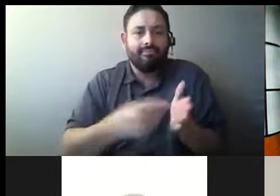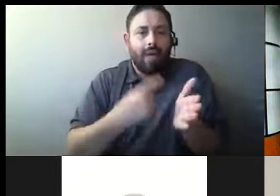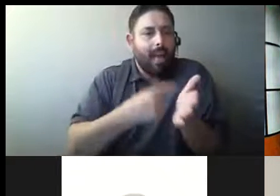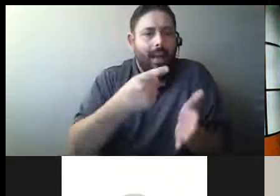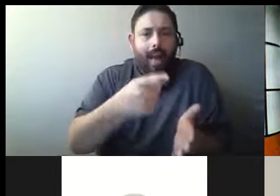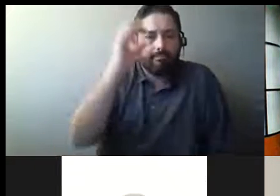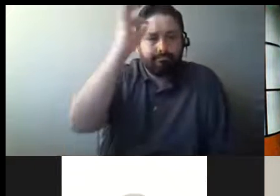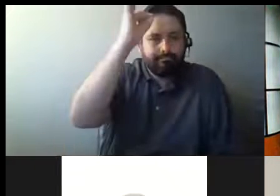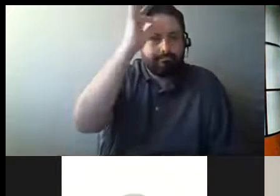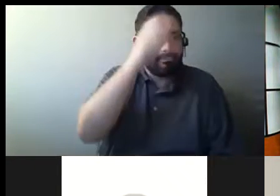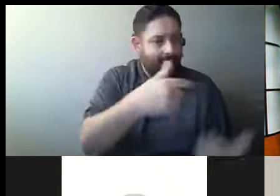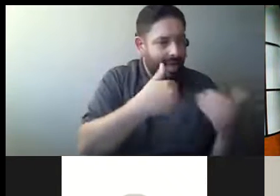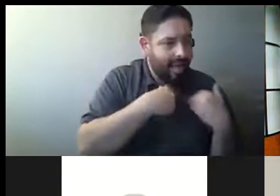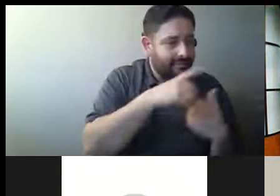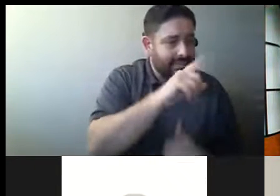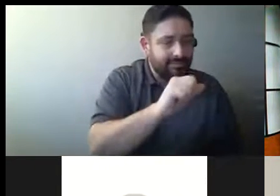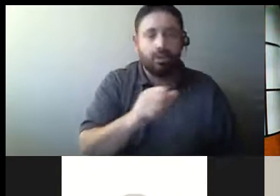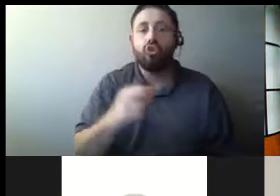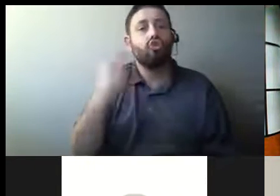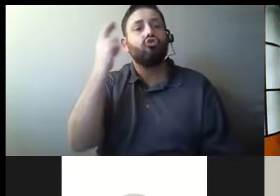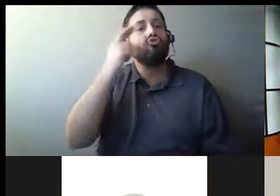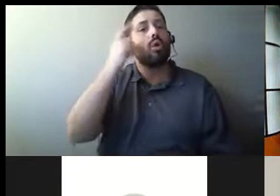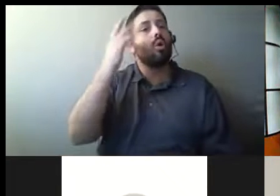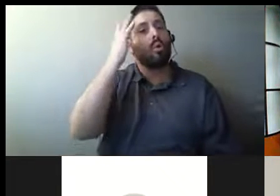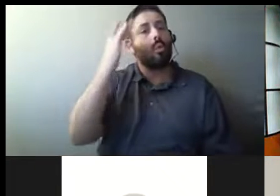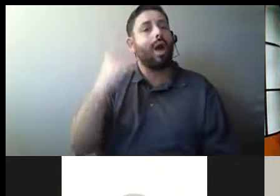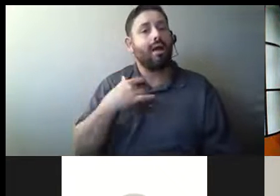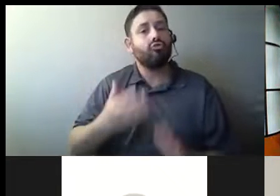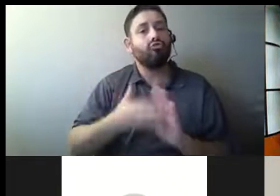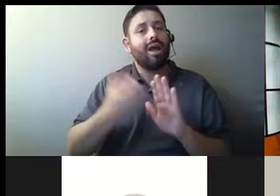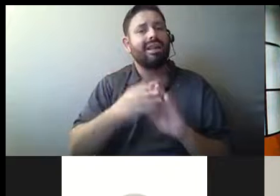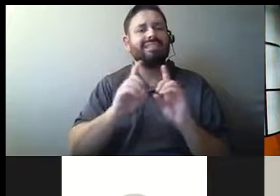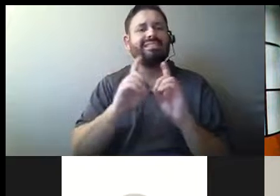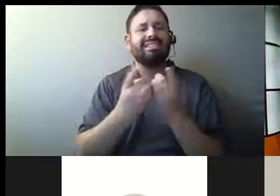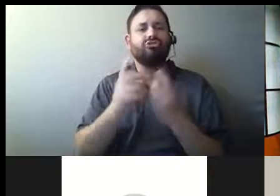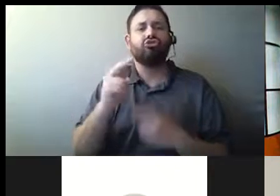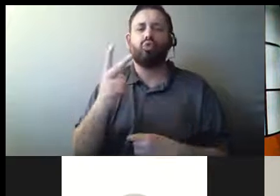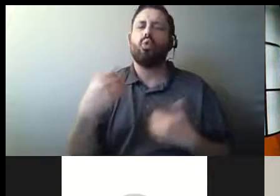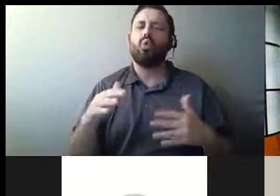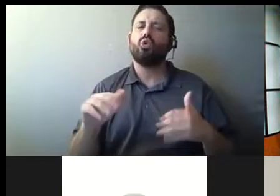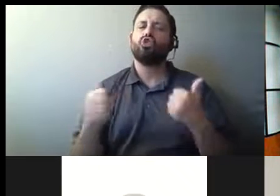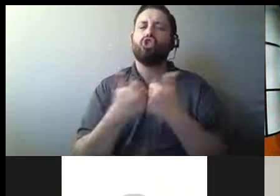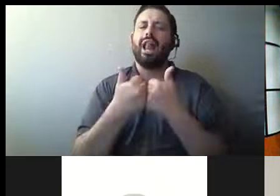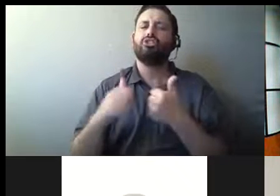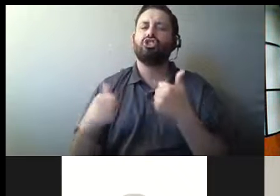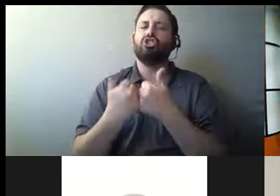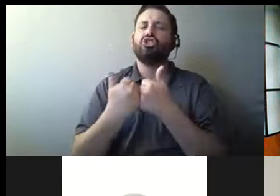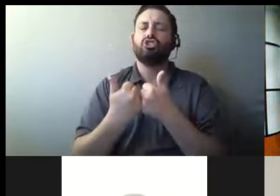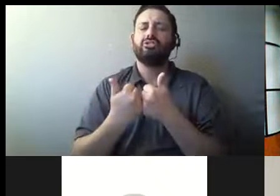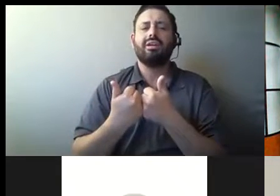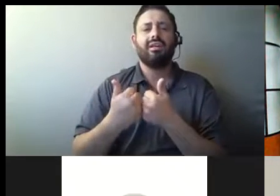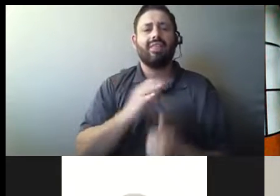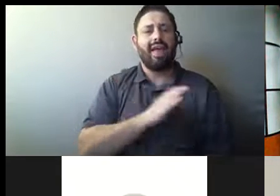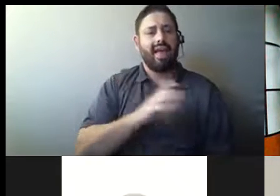the disability. The reason why I'm running is that District 2 has had some challenges at the council level in the past. These issues have